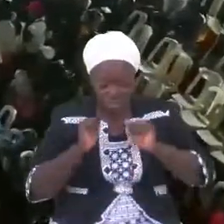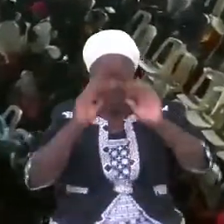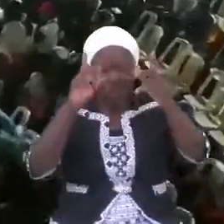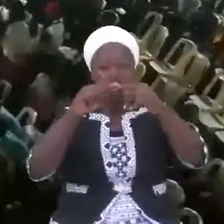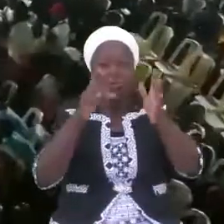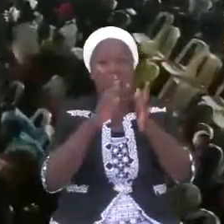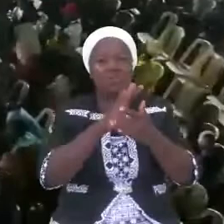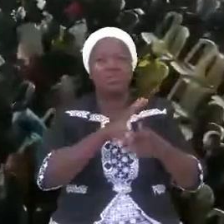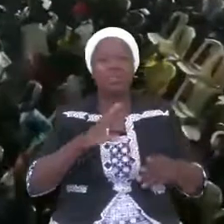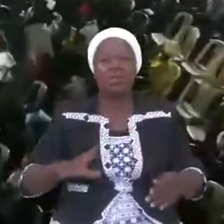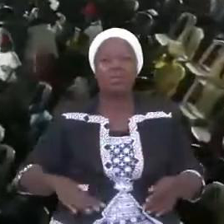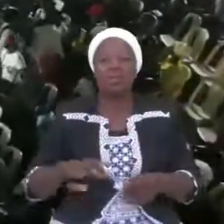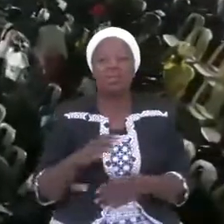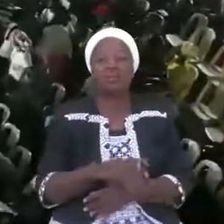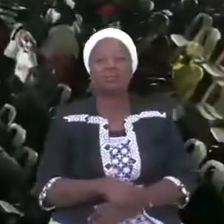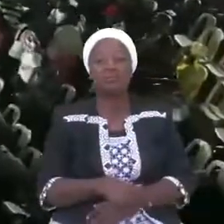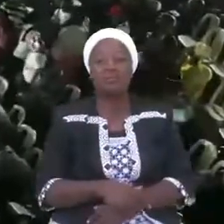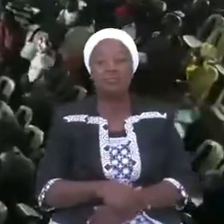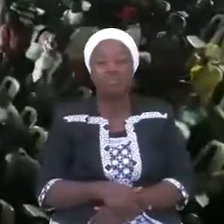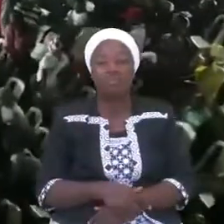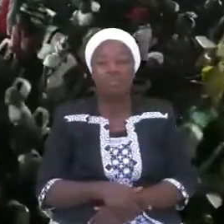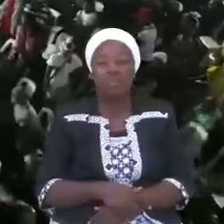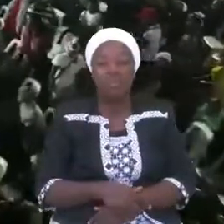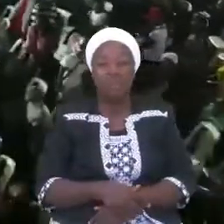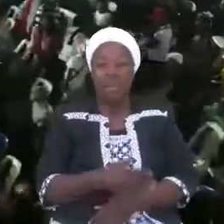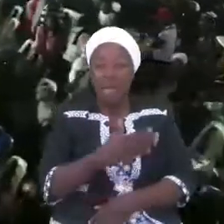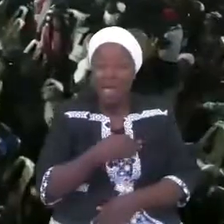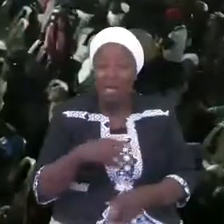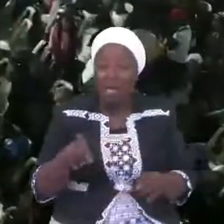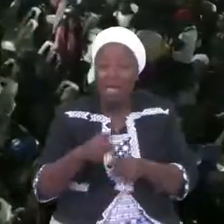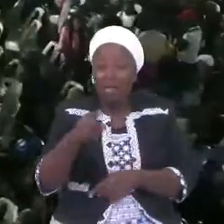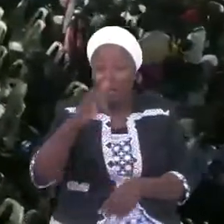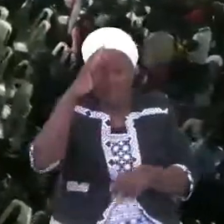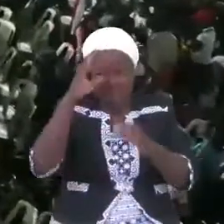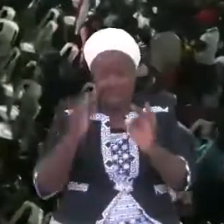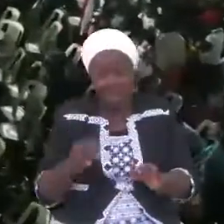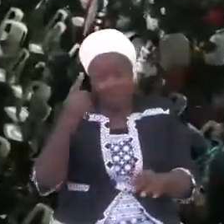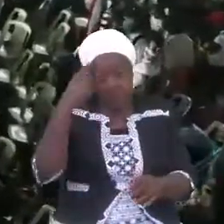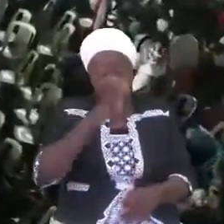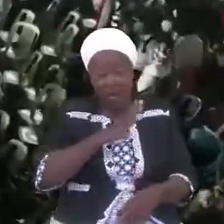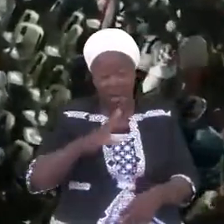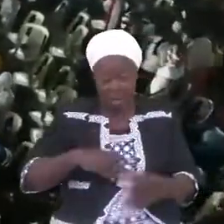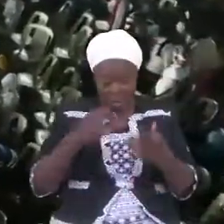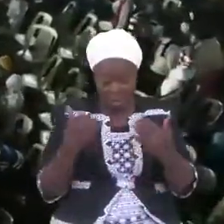And as you are giving your life to the Lord tonight, remember, tomorrow,